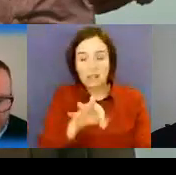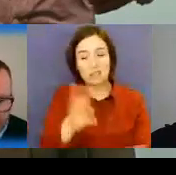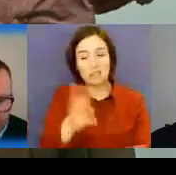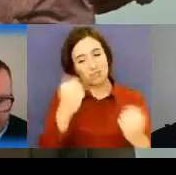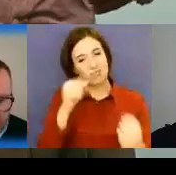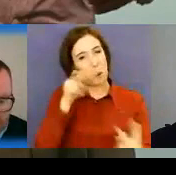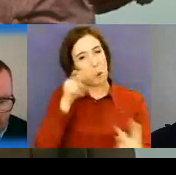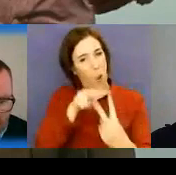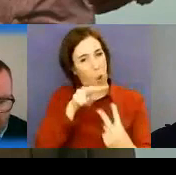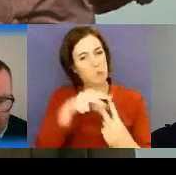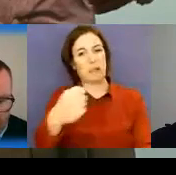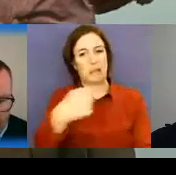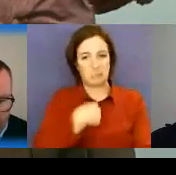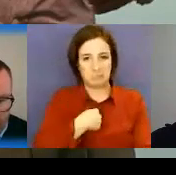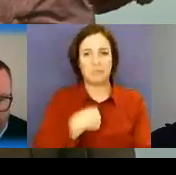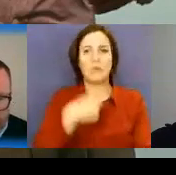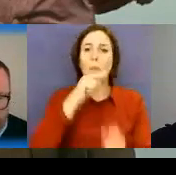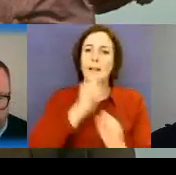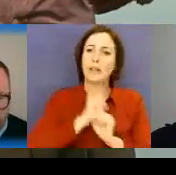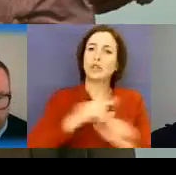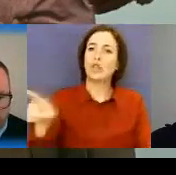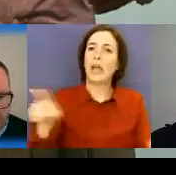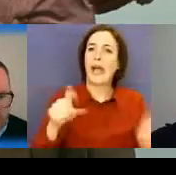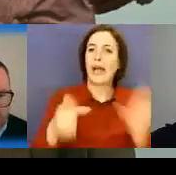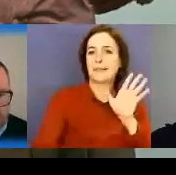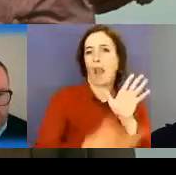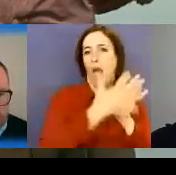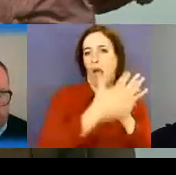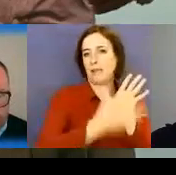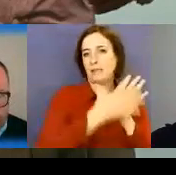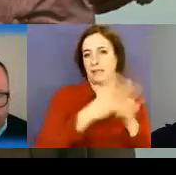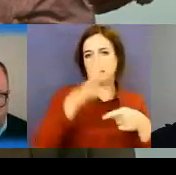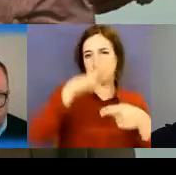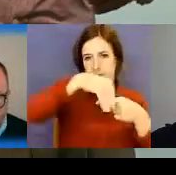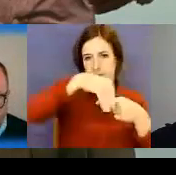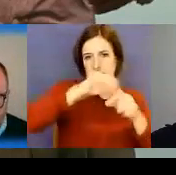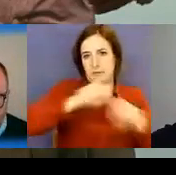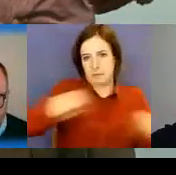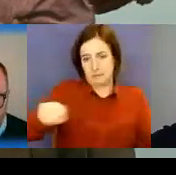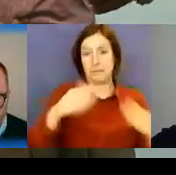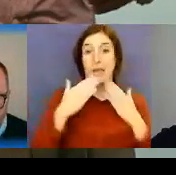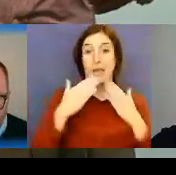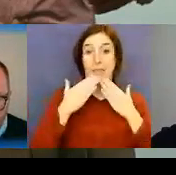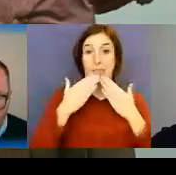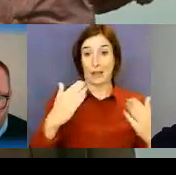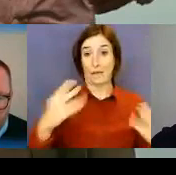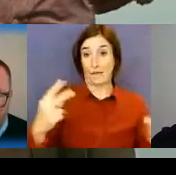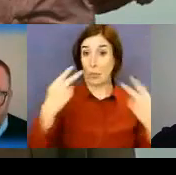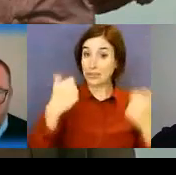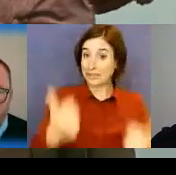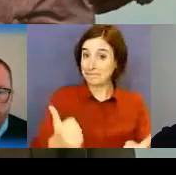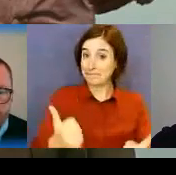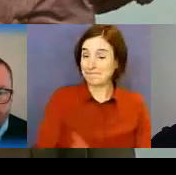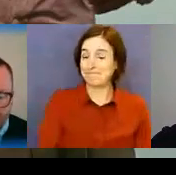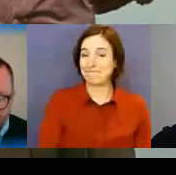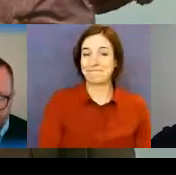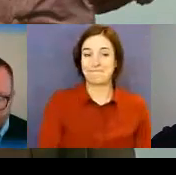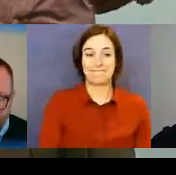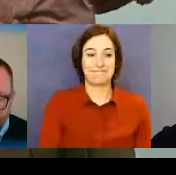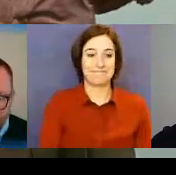the slides, and thanks again for joining us at the session. Thank you.